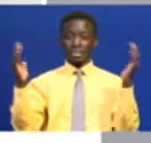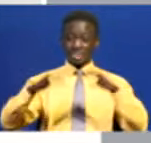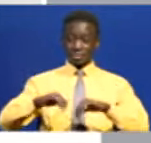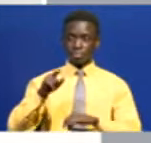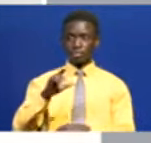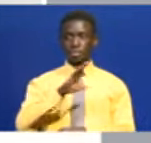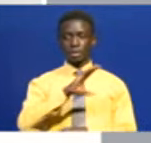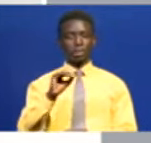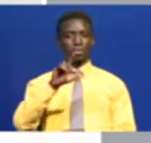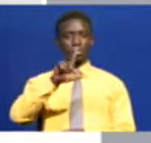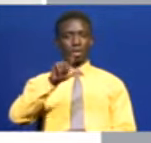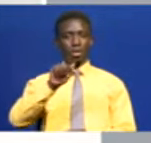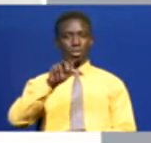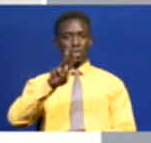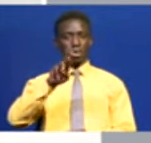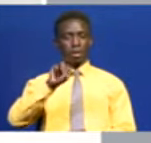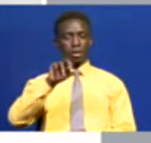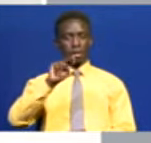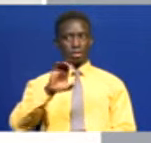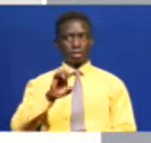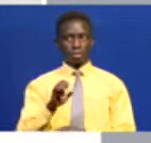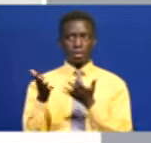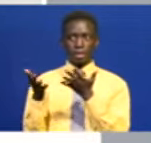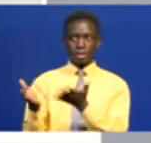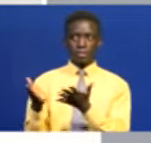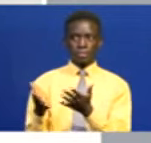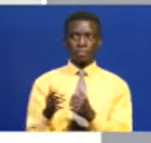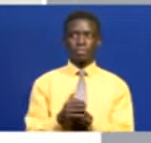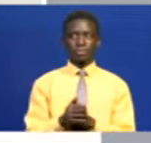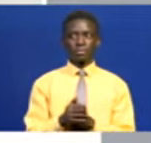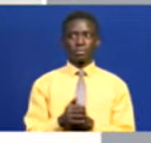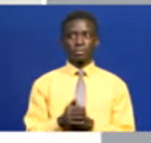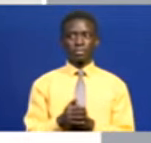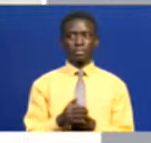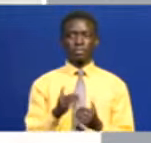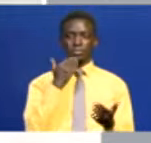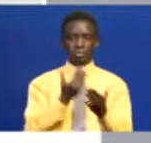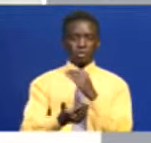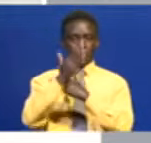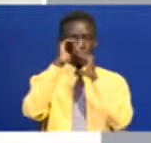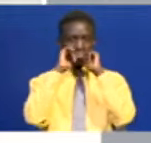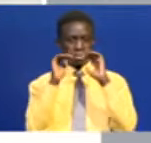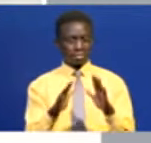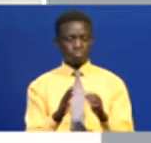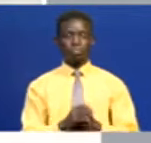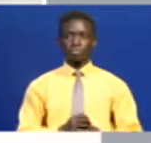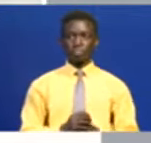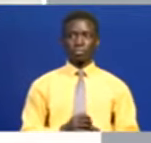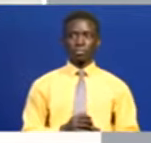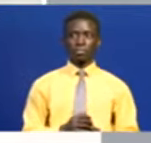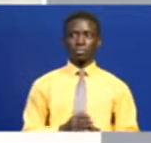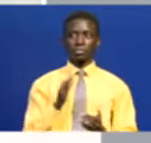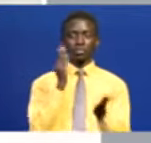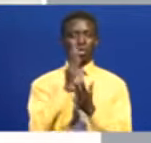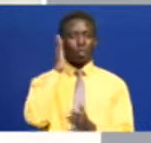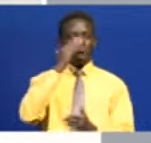and Lawrence right here in studio. Thank you very much. It's our pleasure. Thank you. We'll definitely have the details of